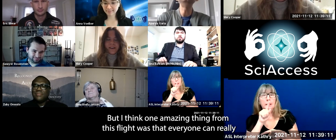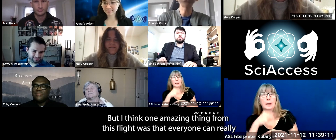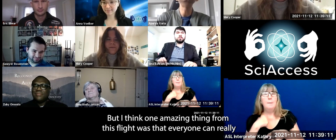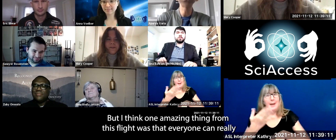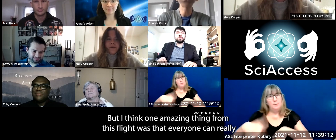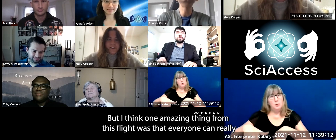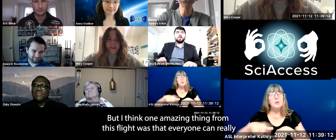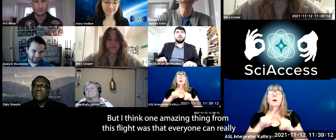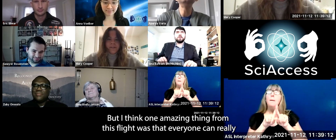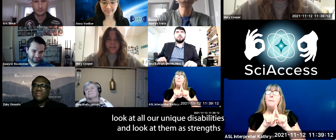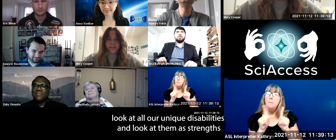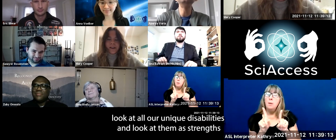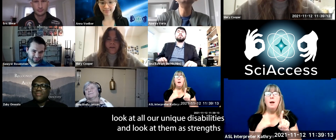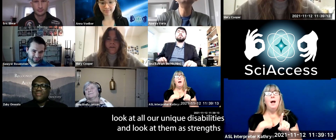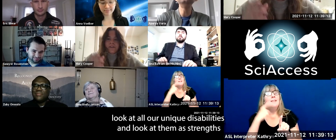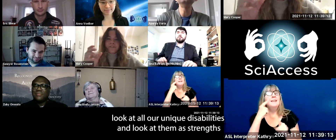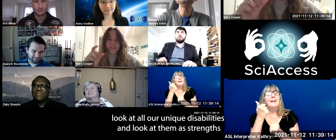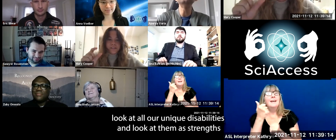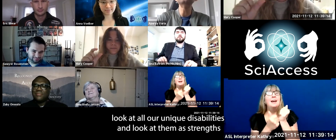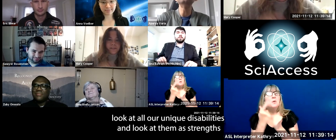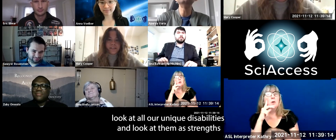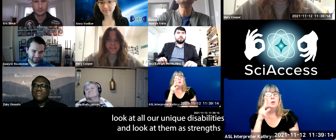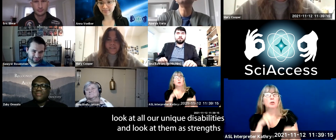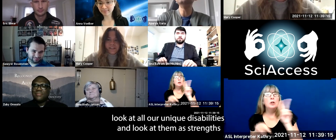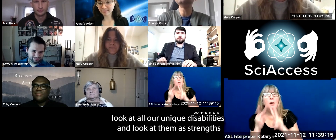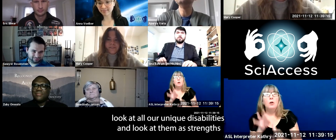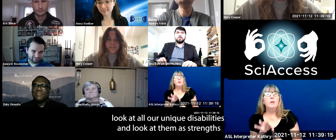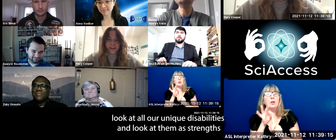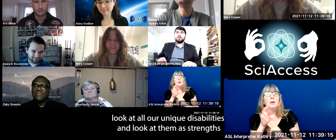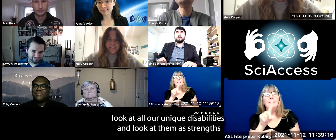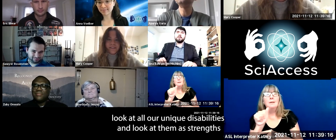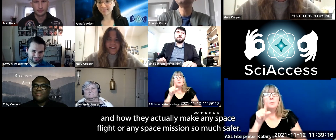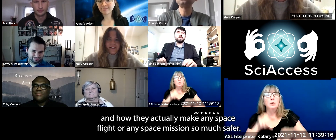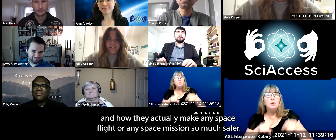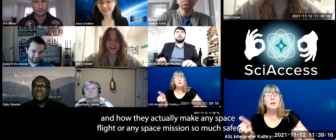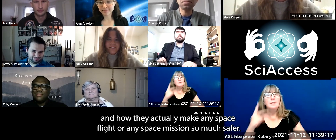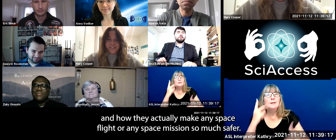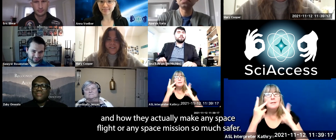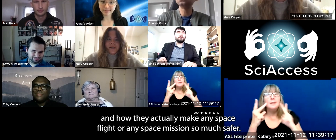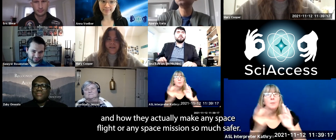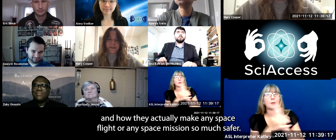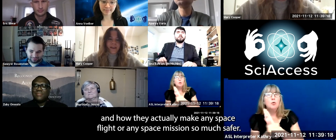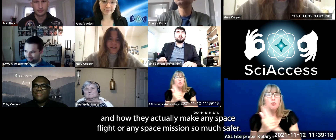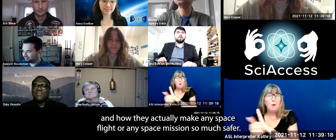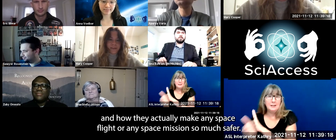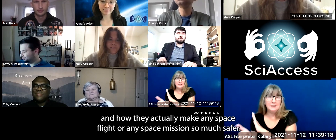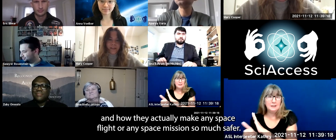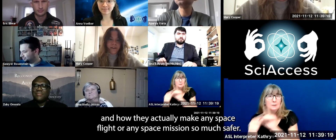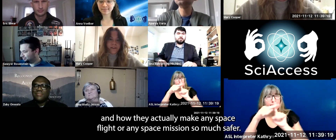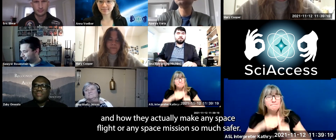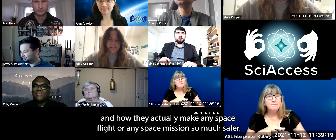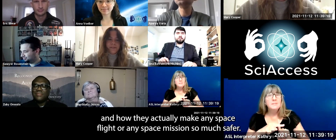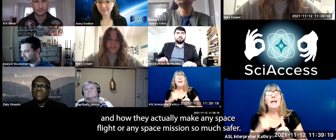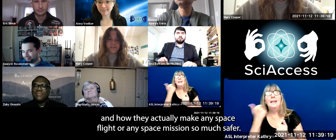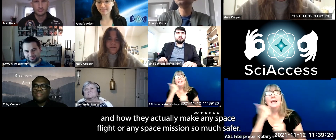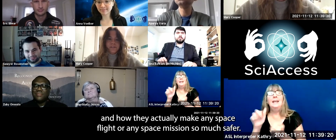flight was that everyone can really look at all our unique disabilities and look at them as strengths and how they actually make any space flight or